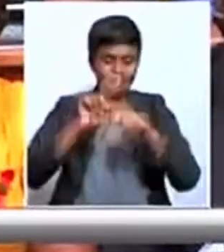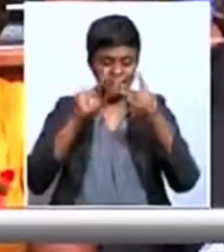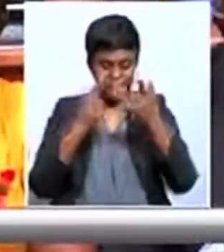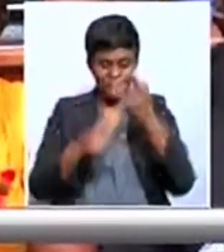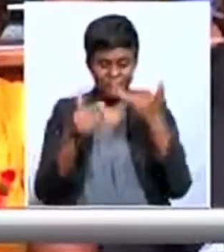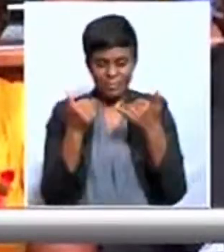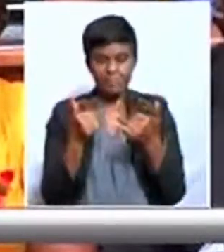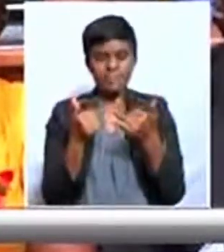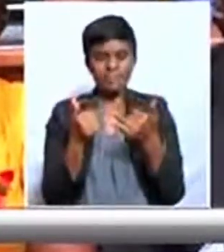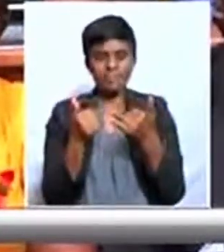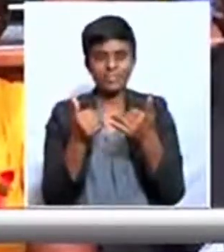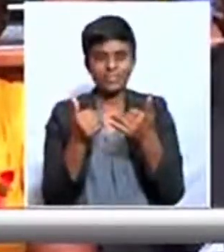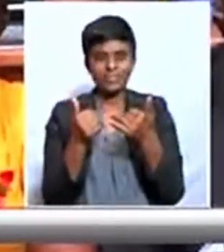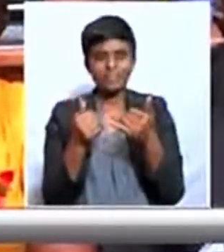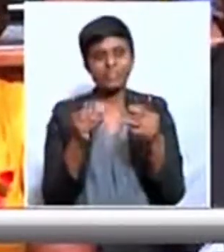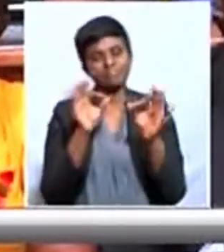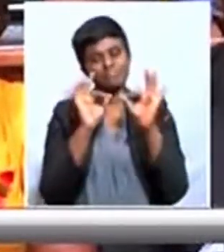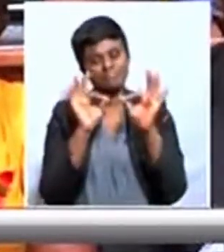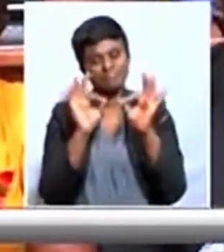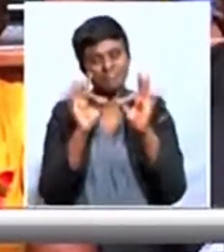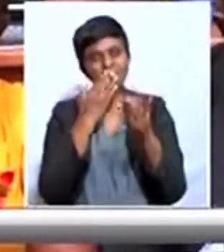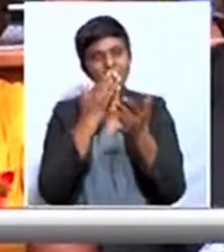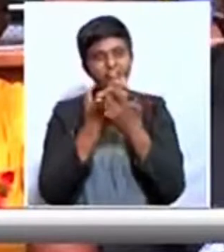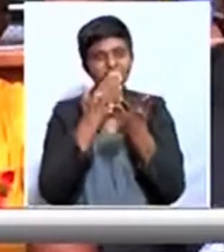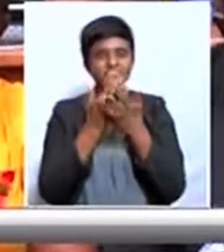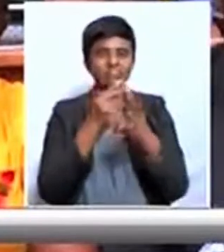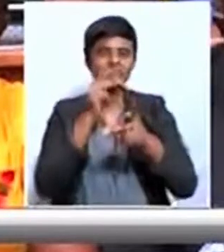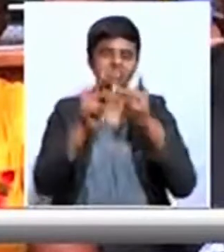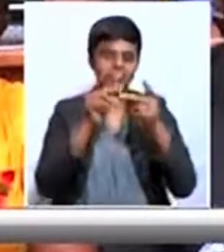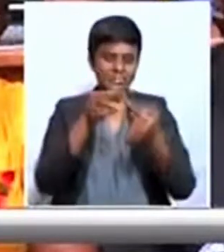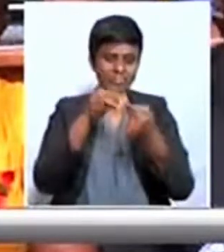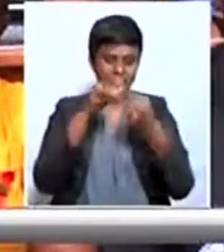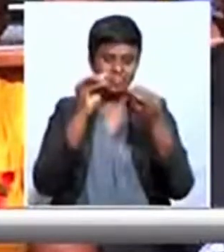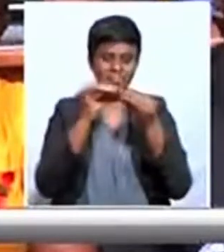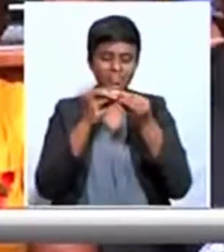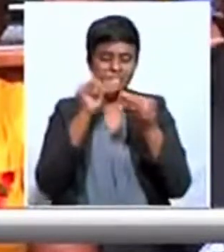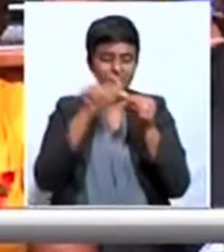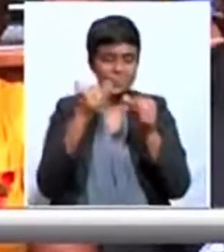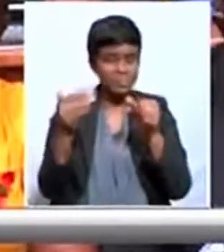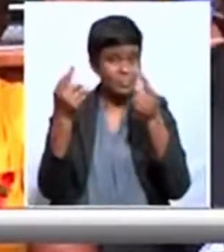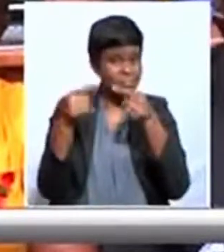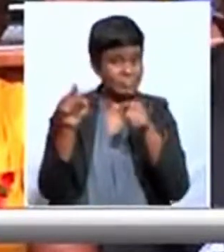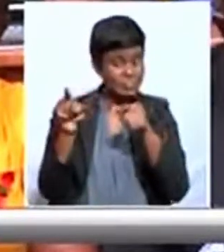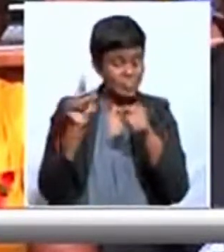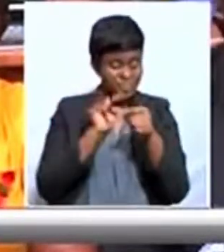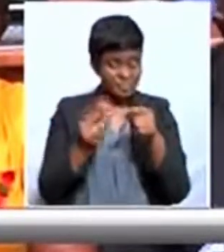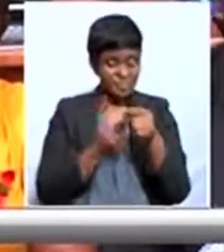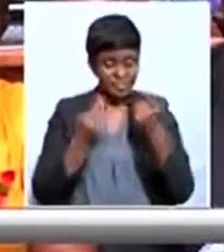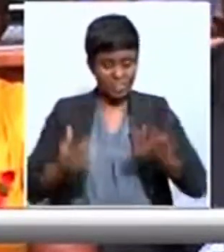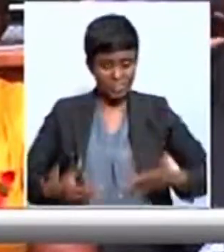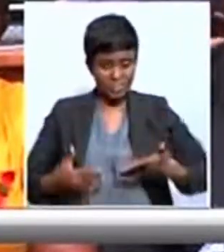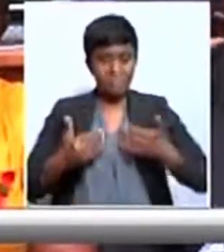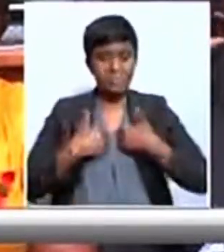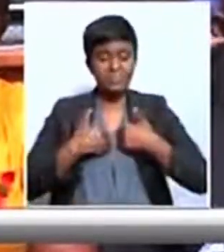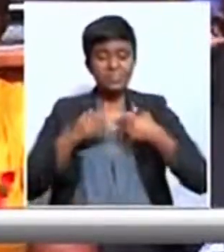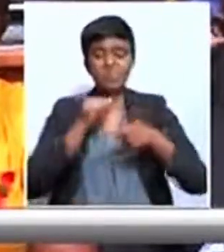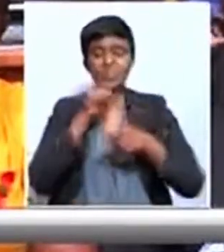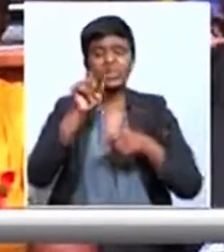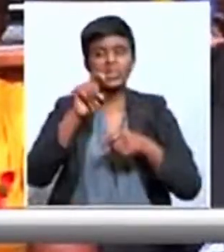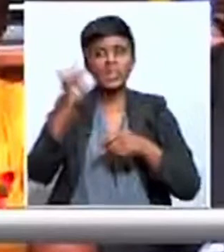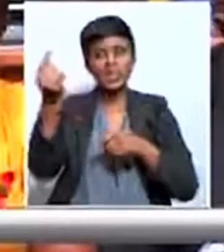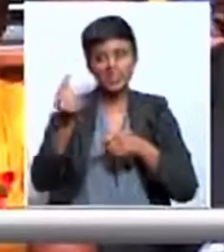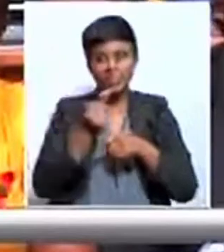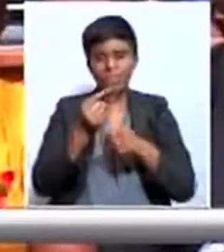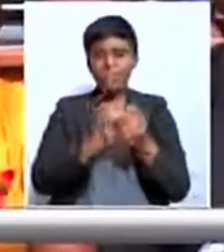quite efficient process, especially when everything is done. We shall be very happy. You don't need to come from Chinsali,